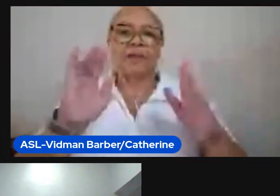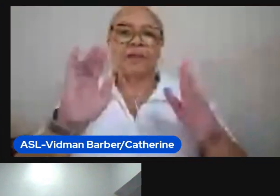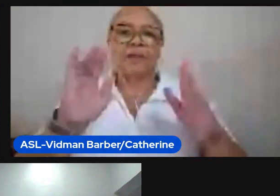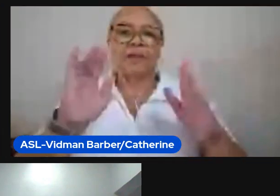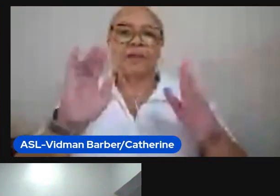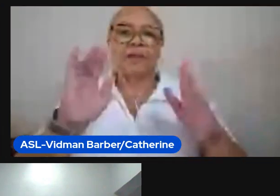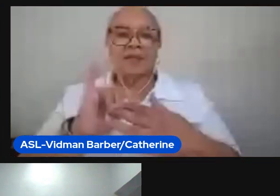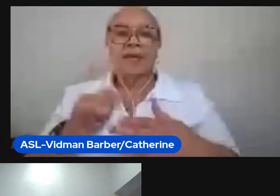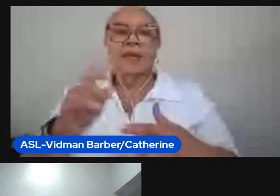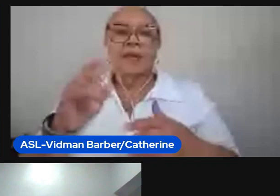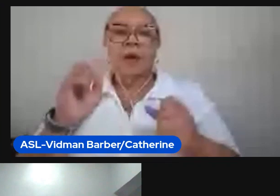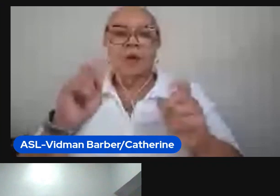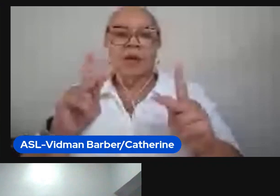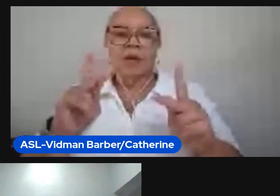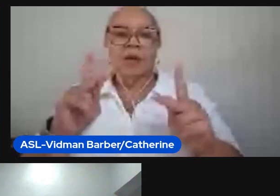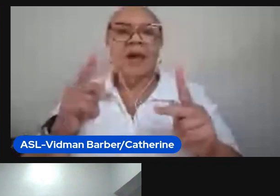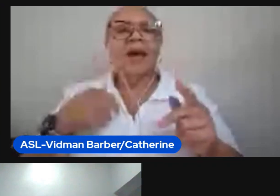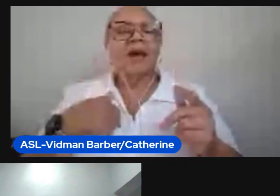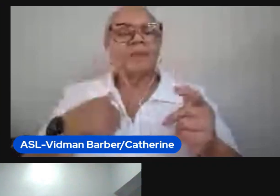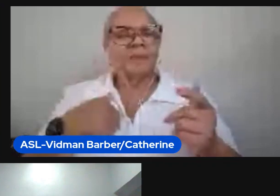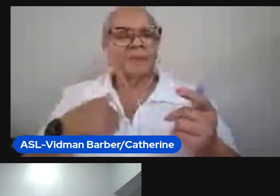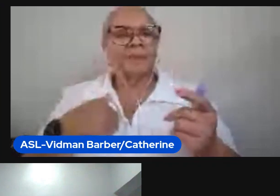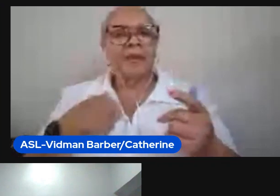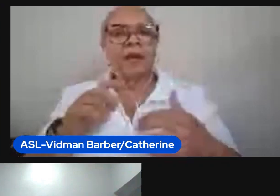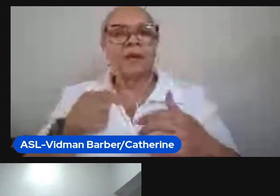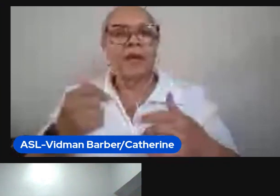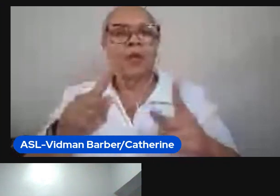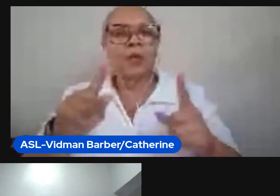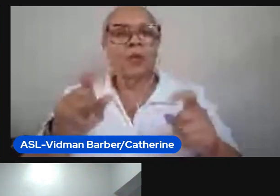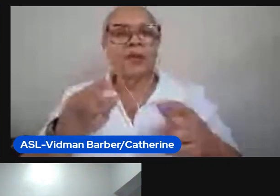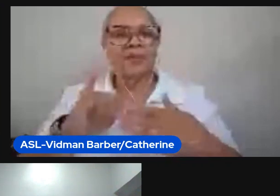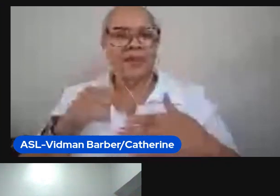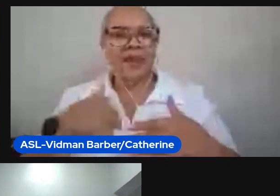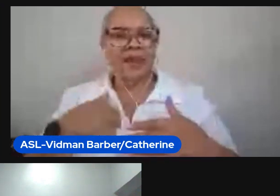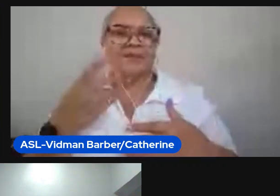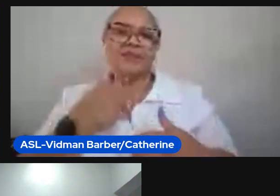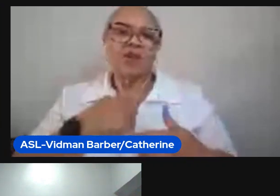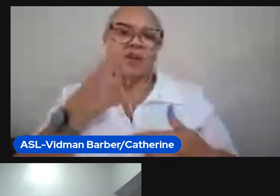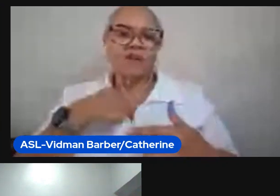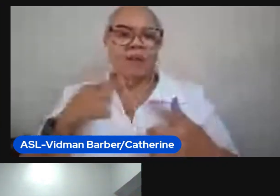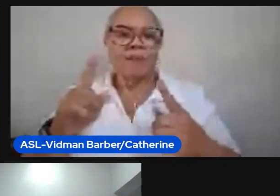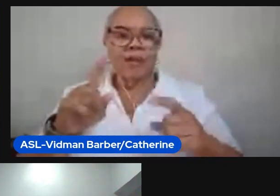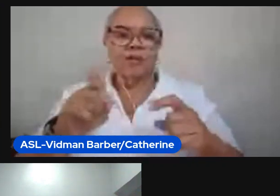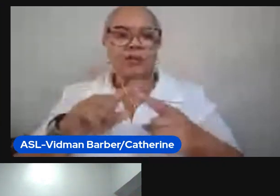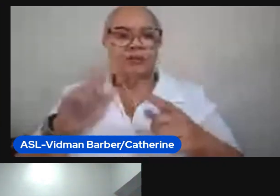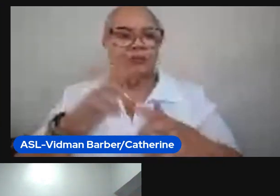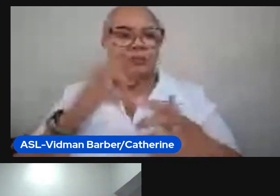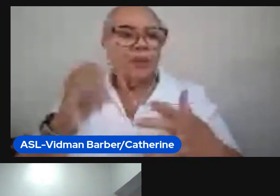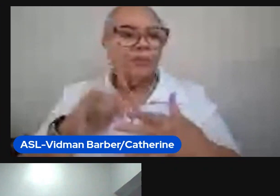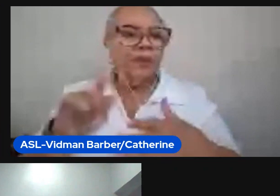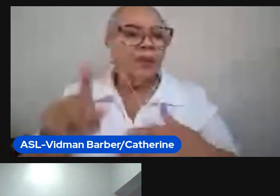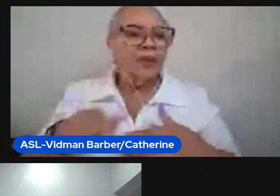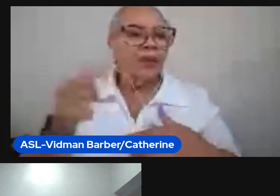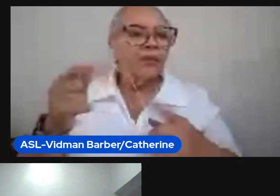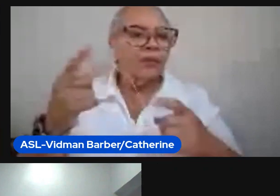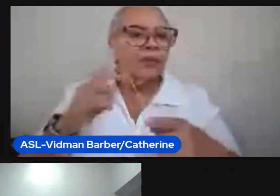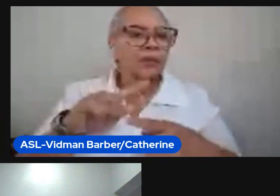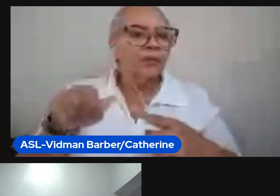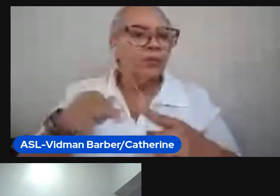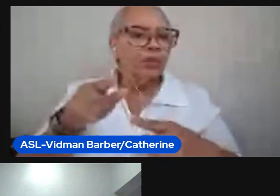another question that I have. Sorry if my question is getting too much. Another question that I have is when you try to use omics approach,